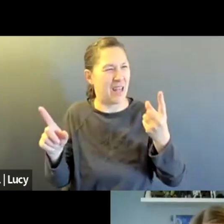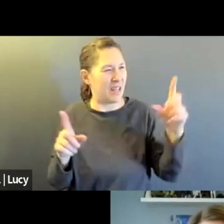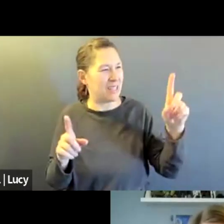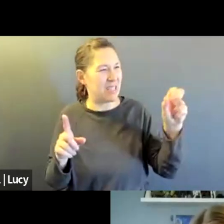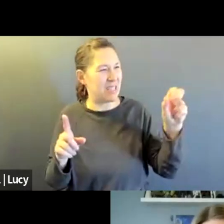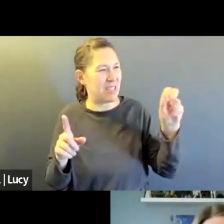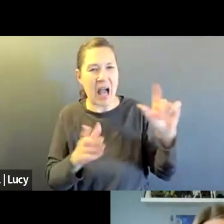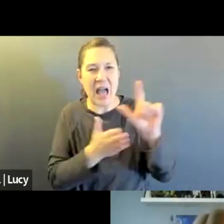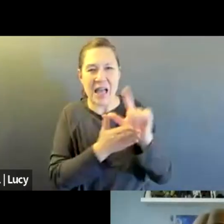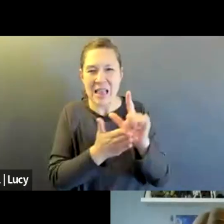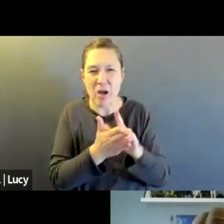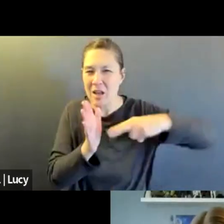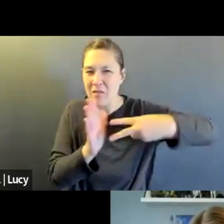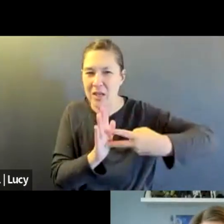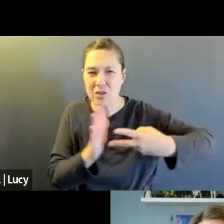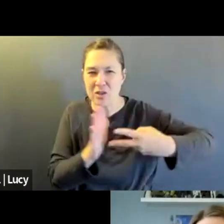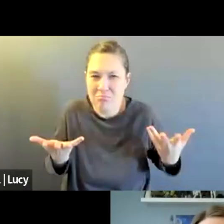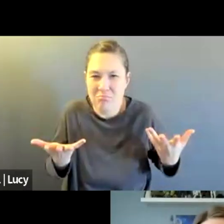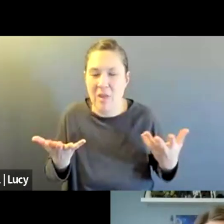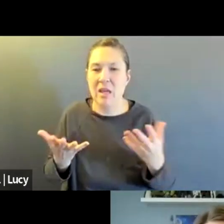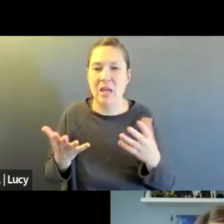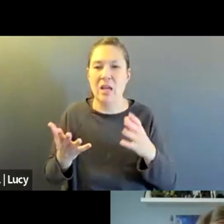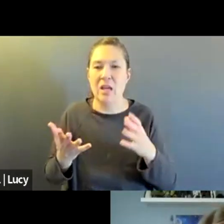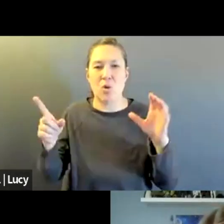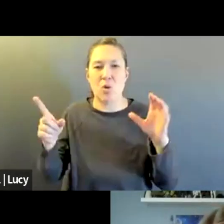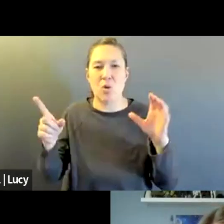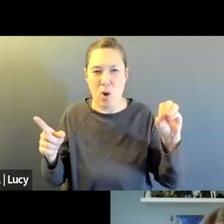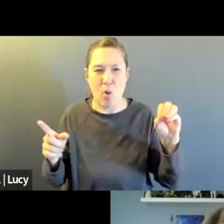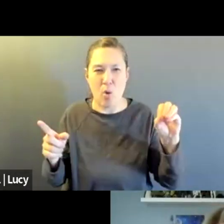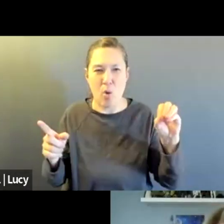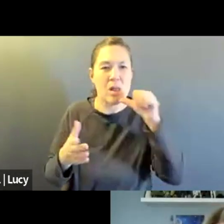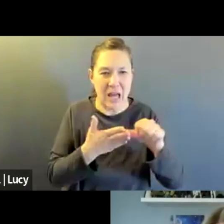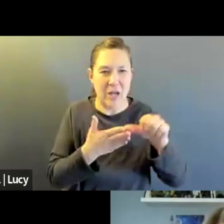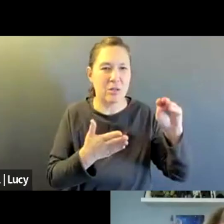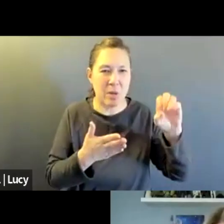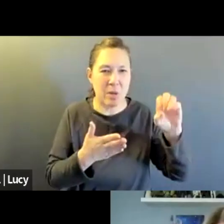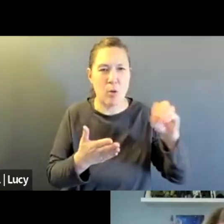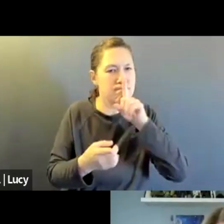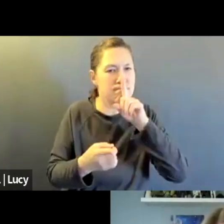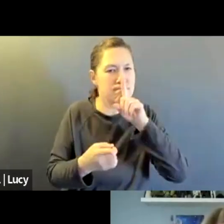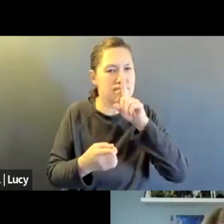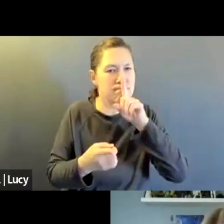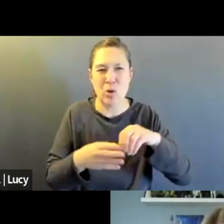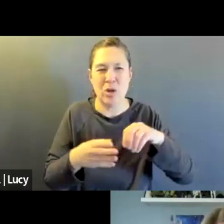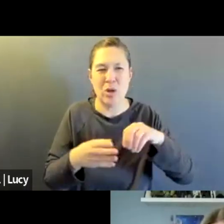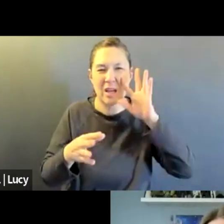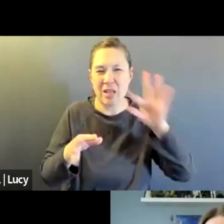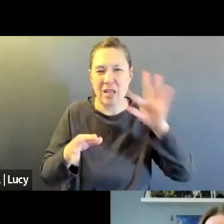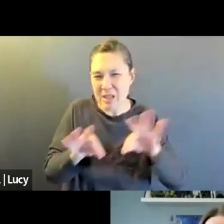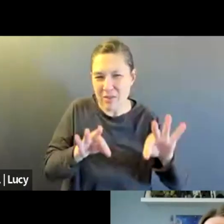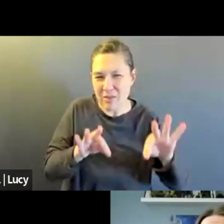of these memos, letters, executive order itself have not actually included a definition. So it's just very unclear right